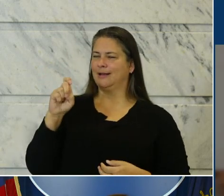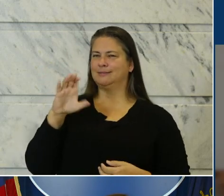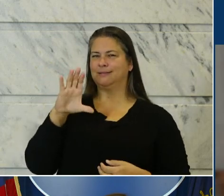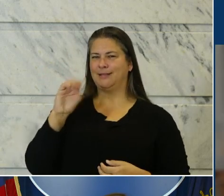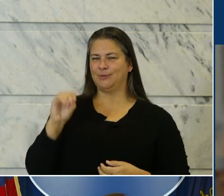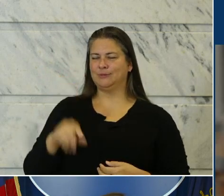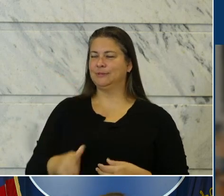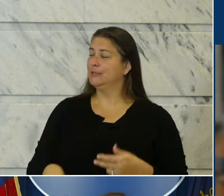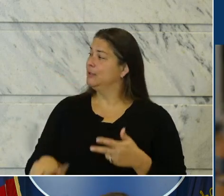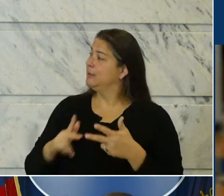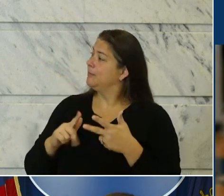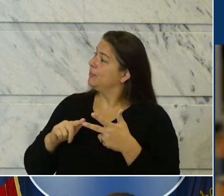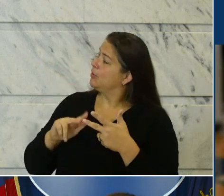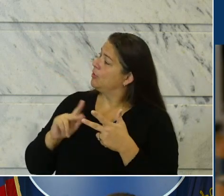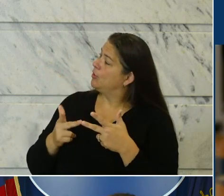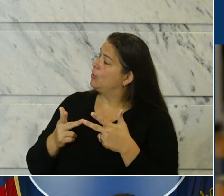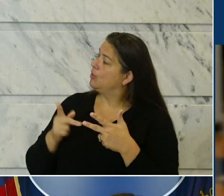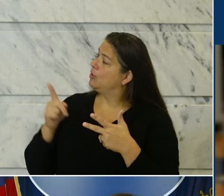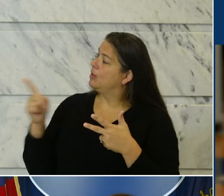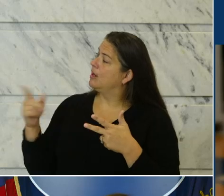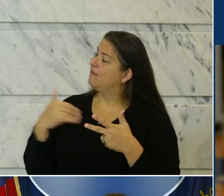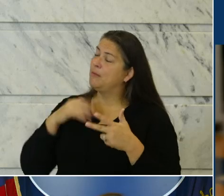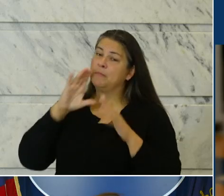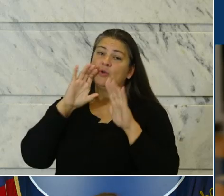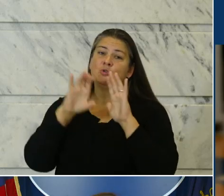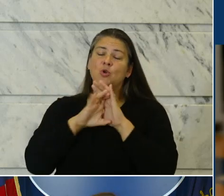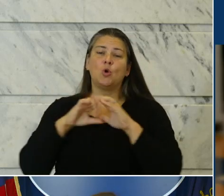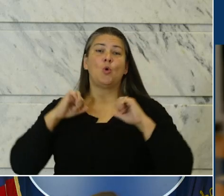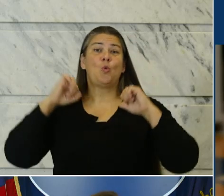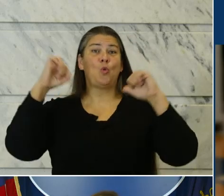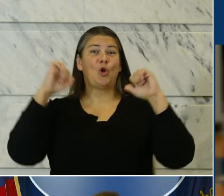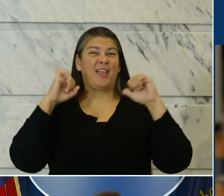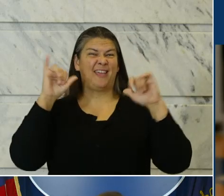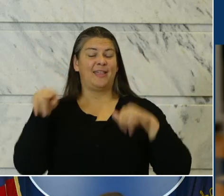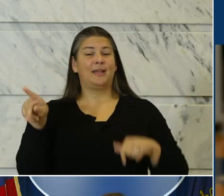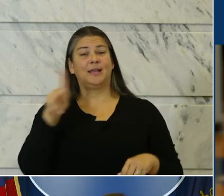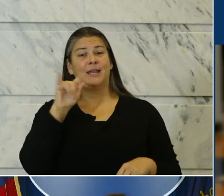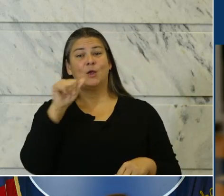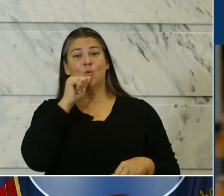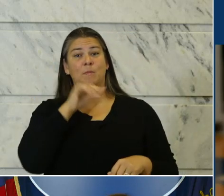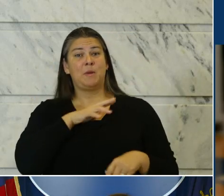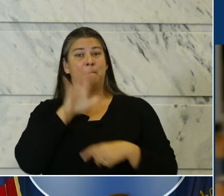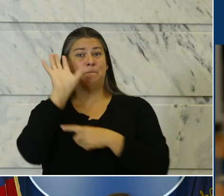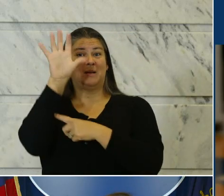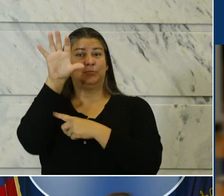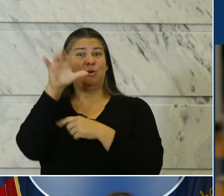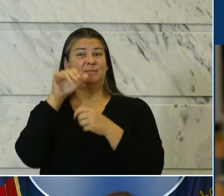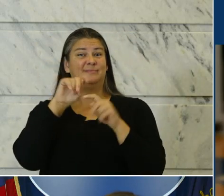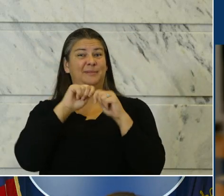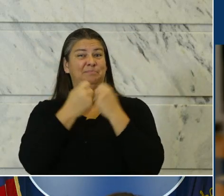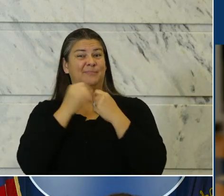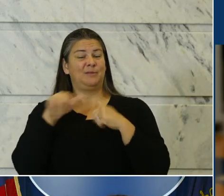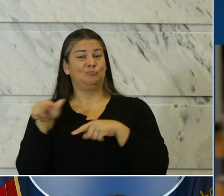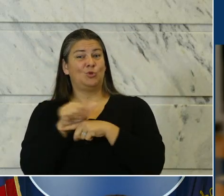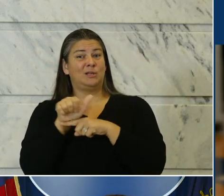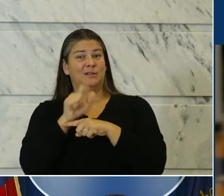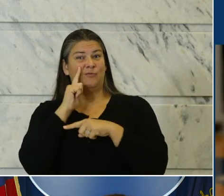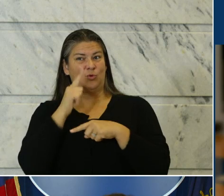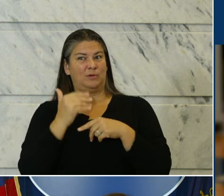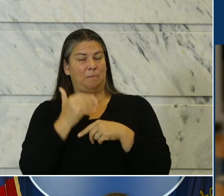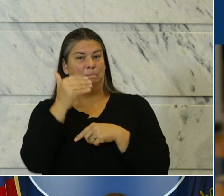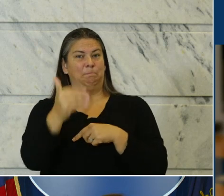Third, we have a picture of a workout from a University of Kentucky women's basketball team practicing for their upcoming